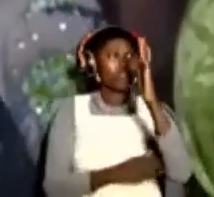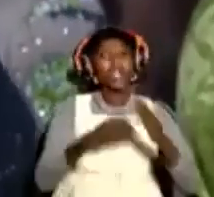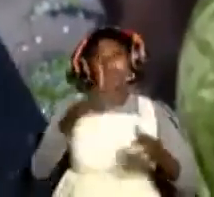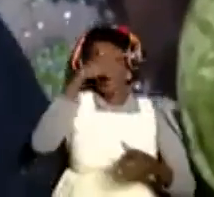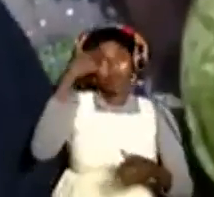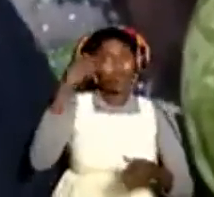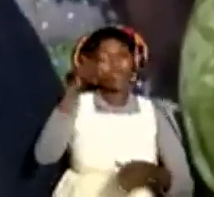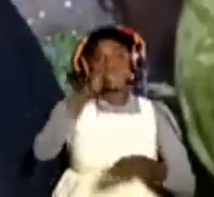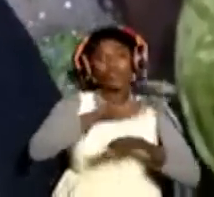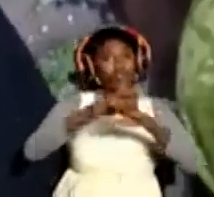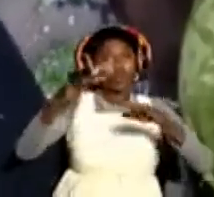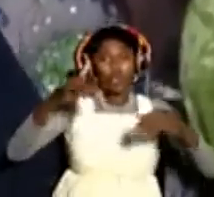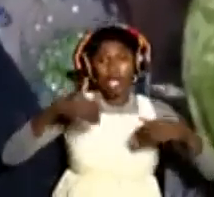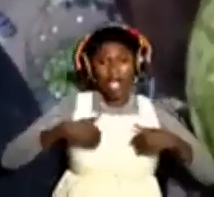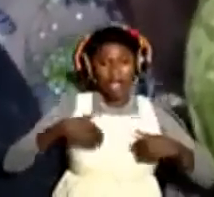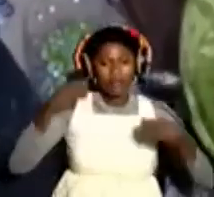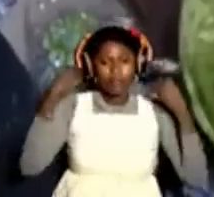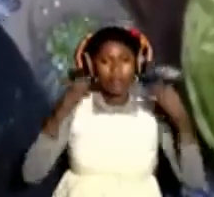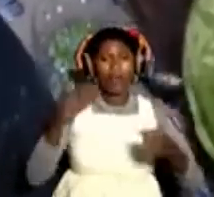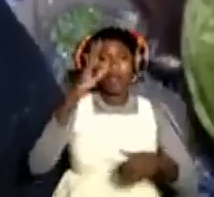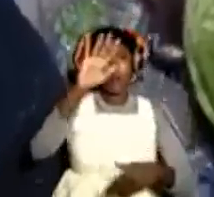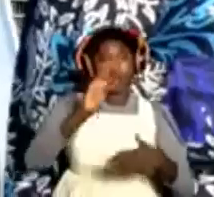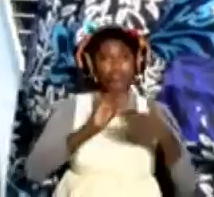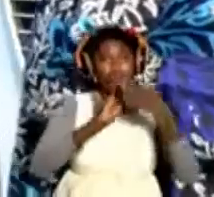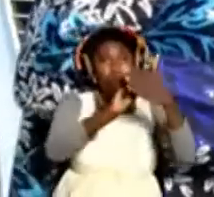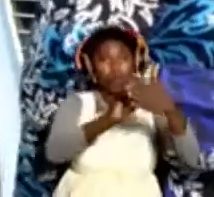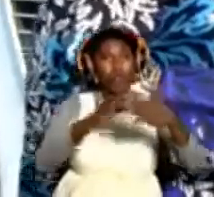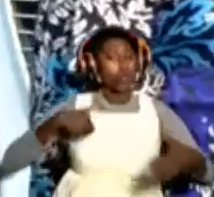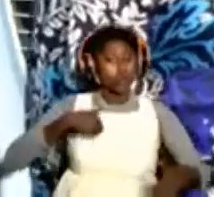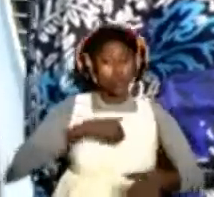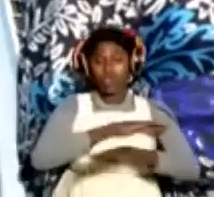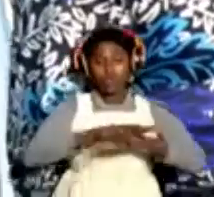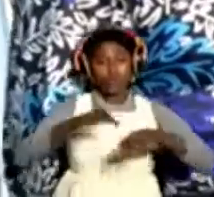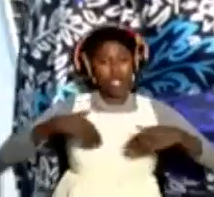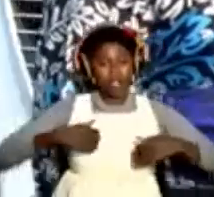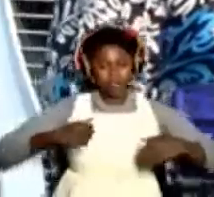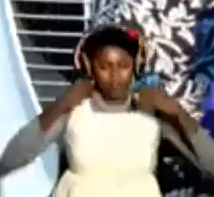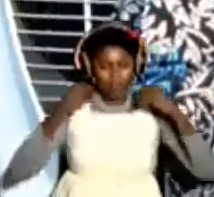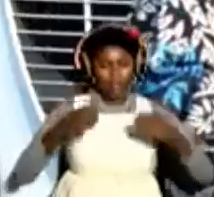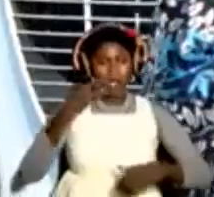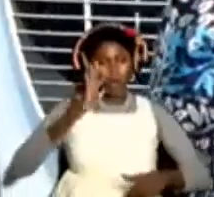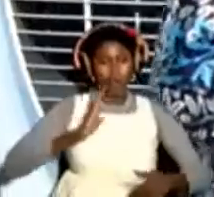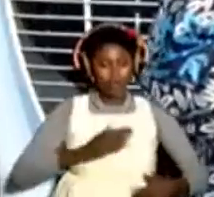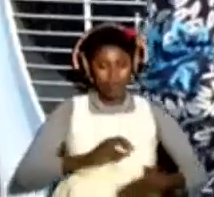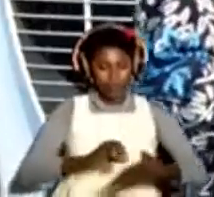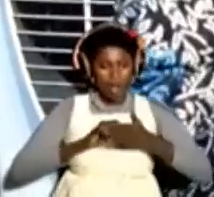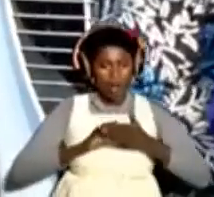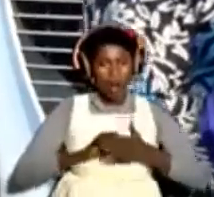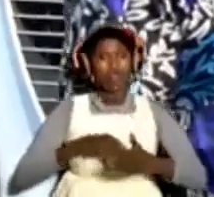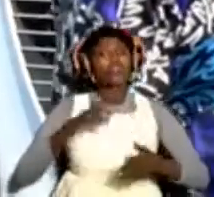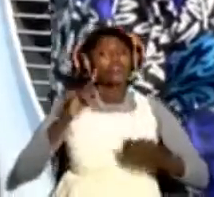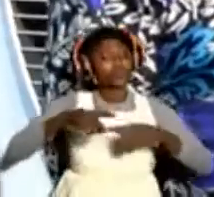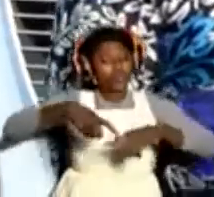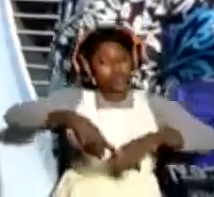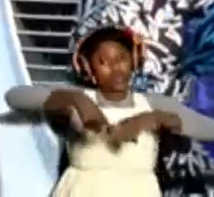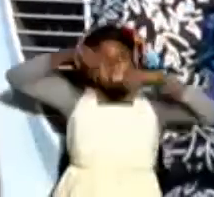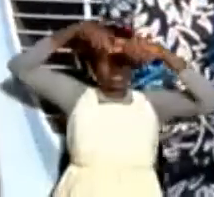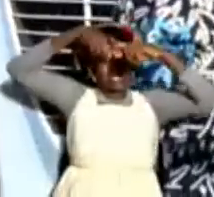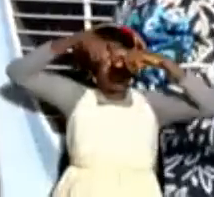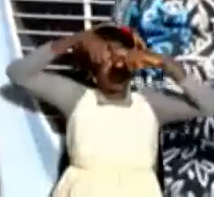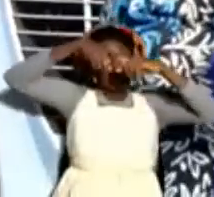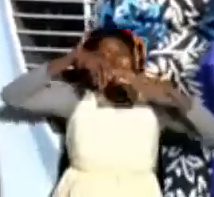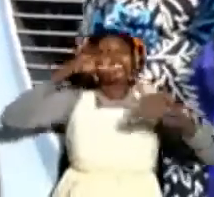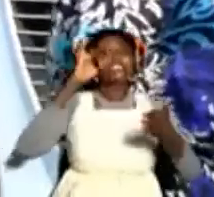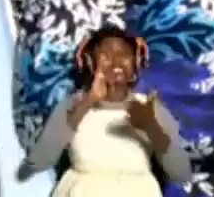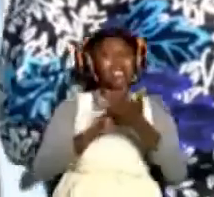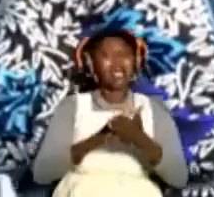the might of our own. We don't have the power of our own to sustain this that